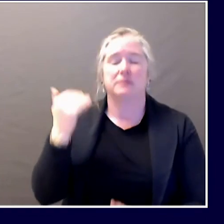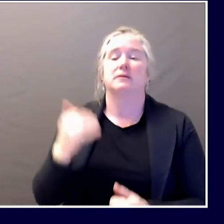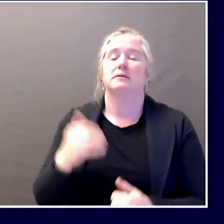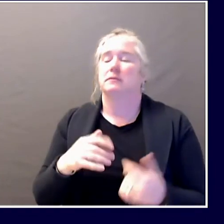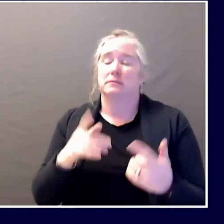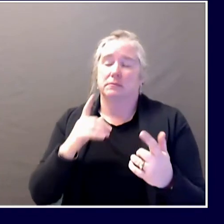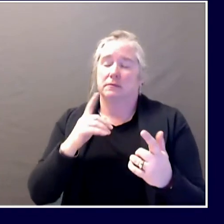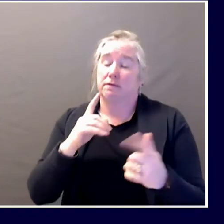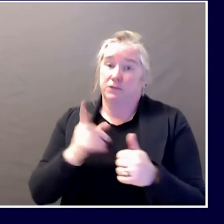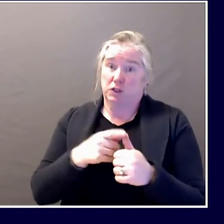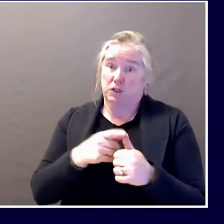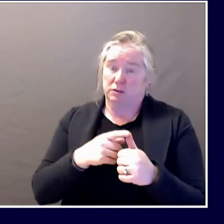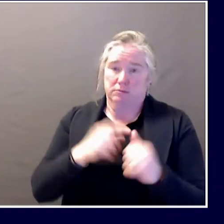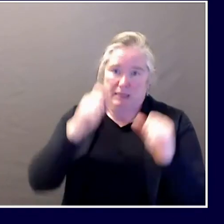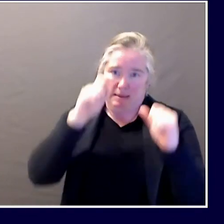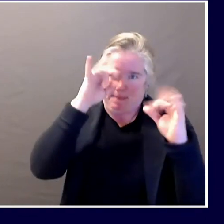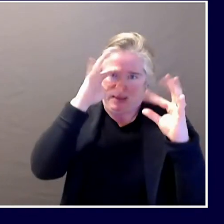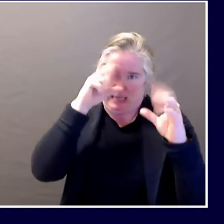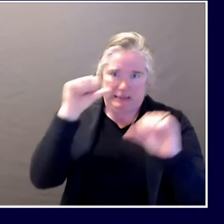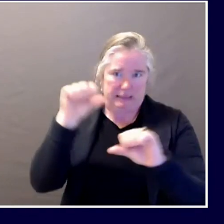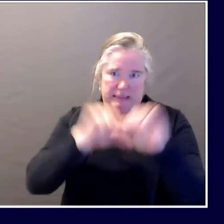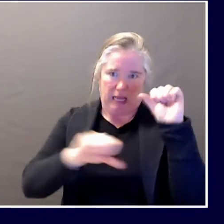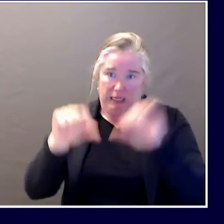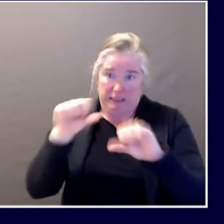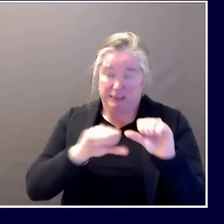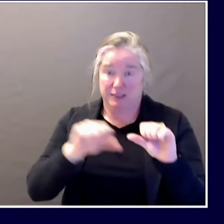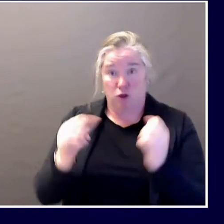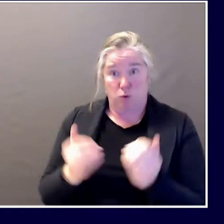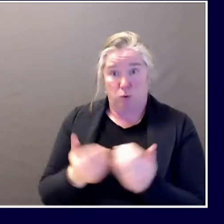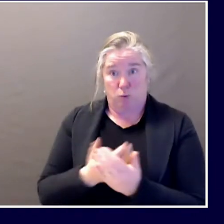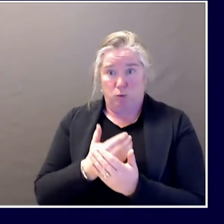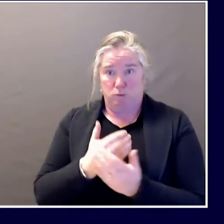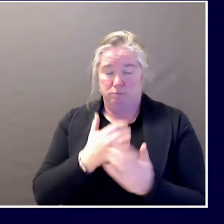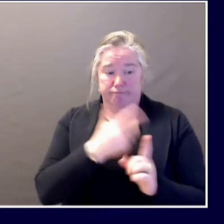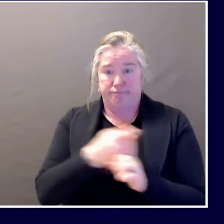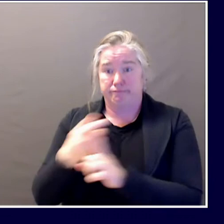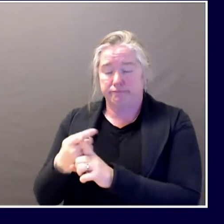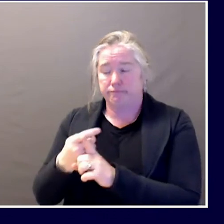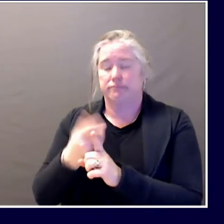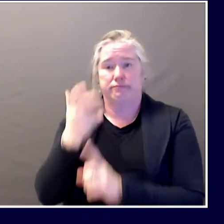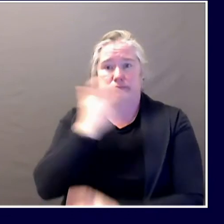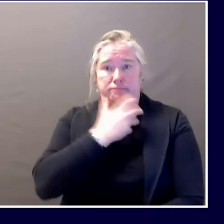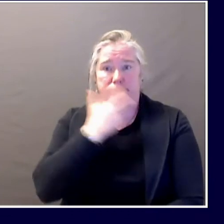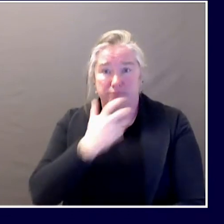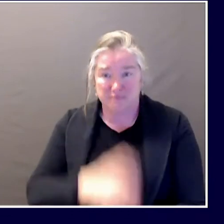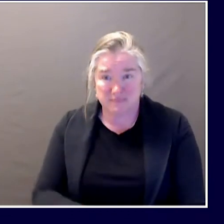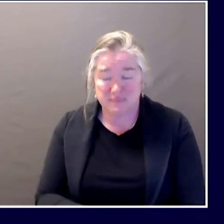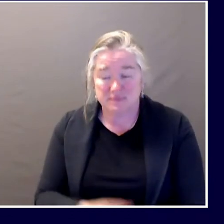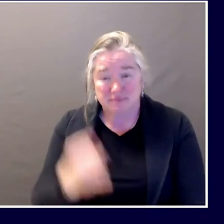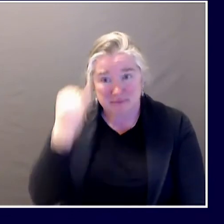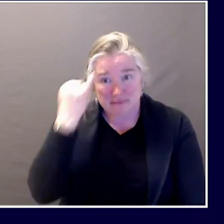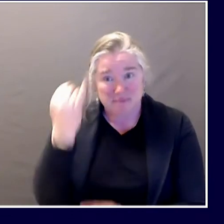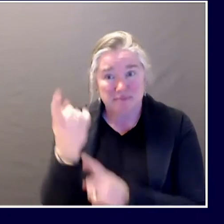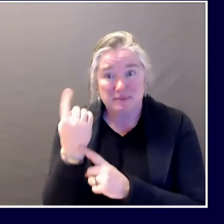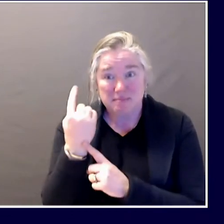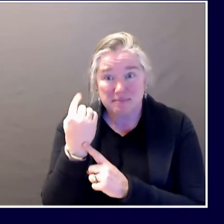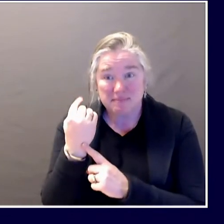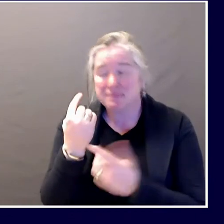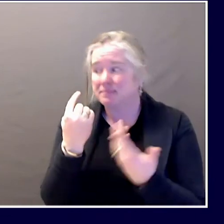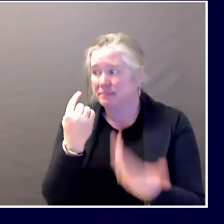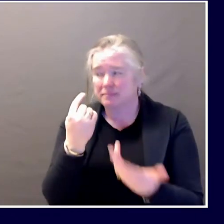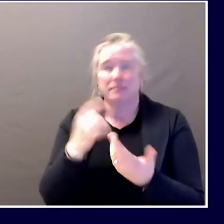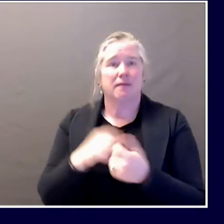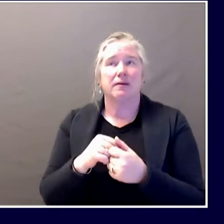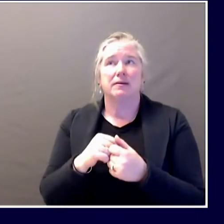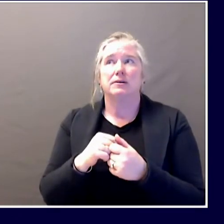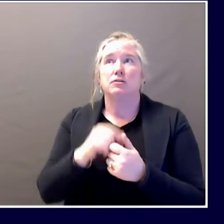science underlying the vaccines that we have. I mean, who would have thought just a year ago, almost a year to the